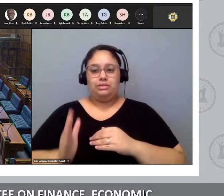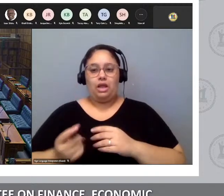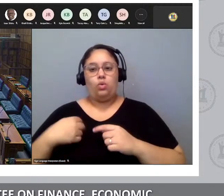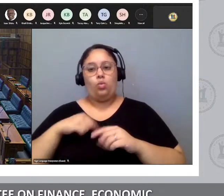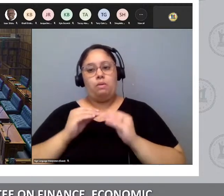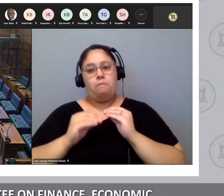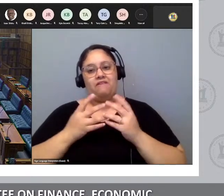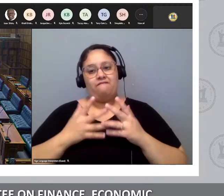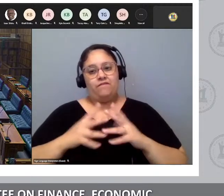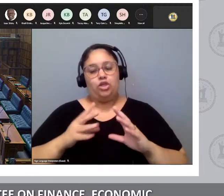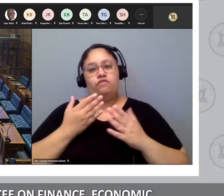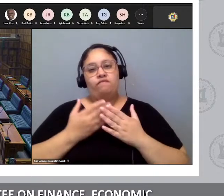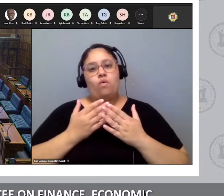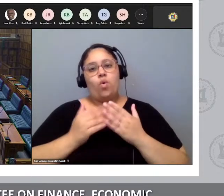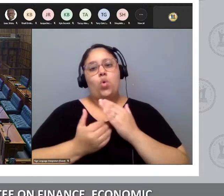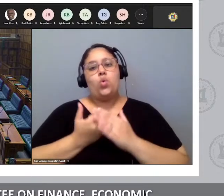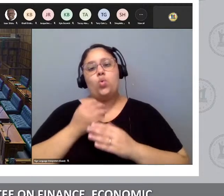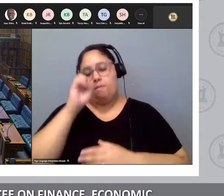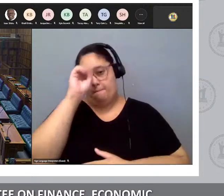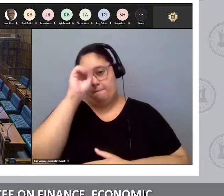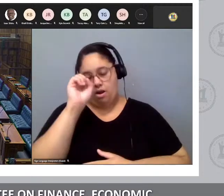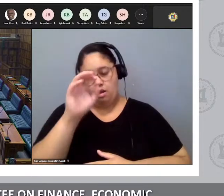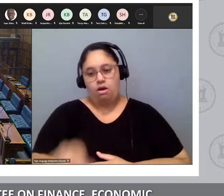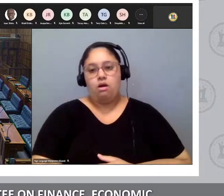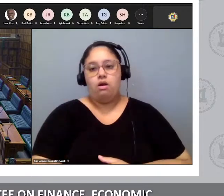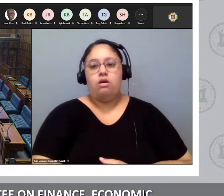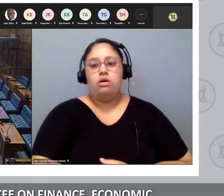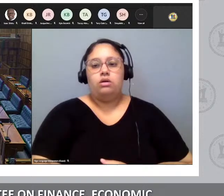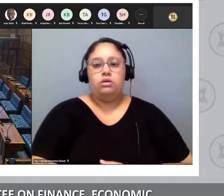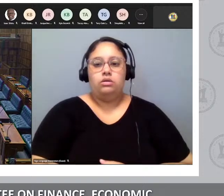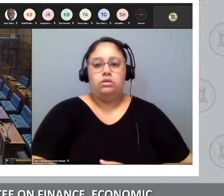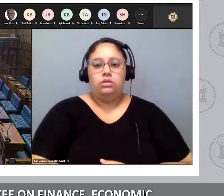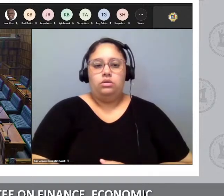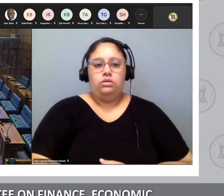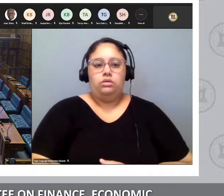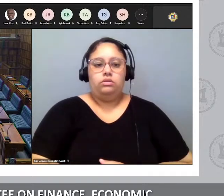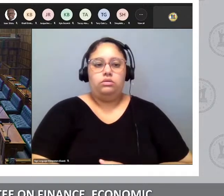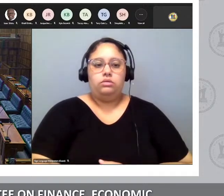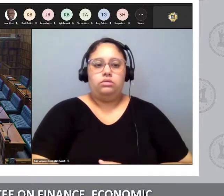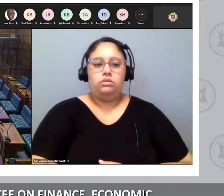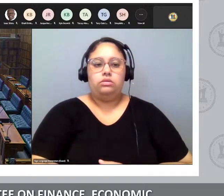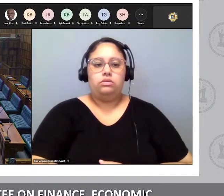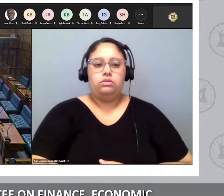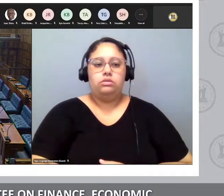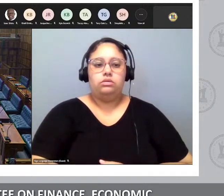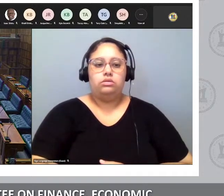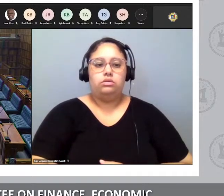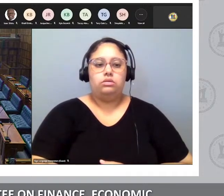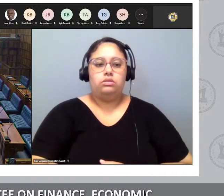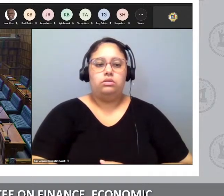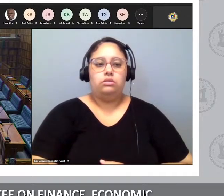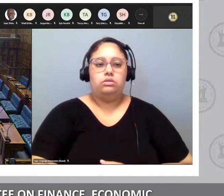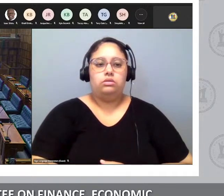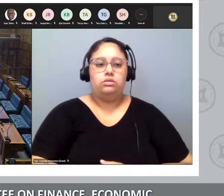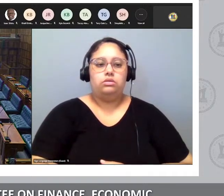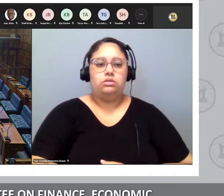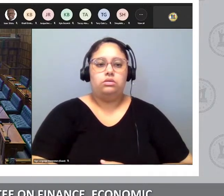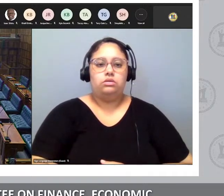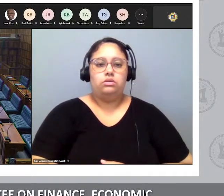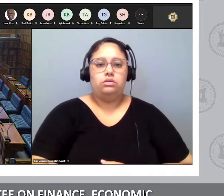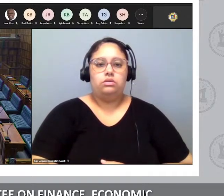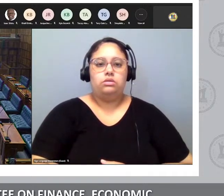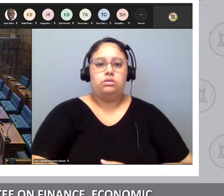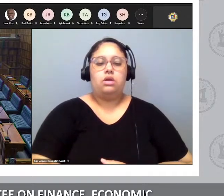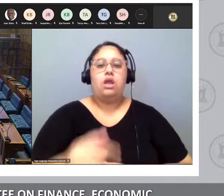made um to emerging miners and we have been accommodating um many more I think on the all line